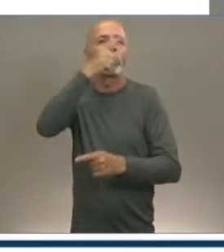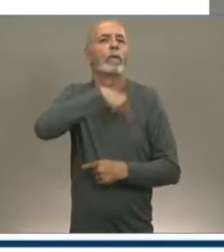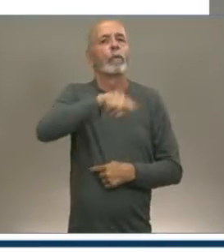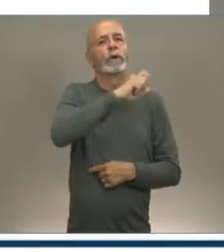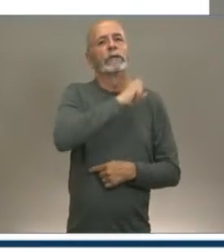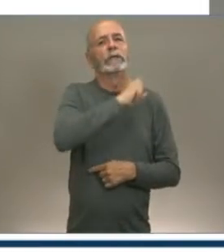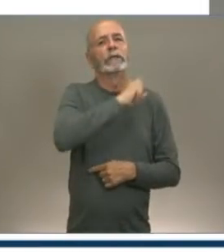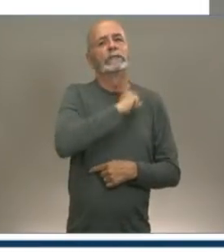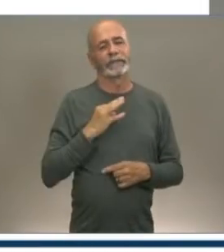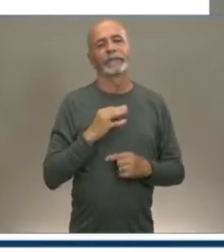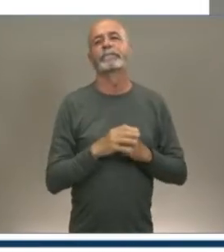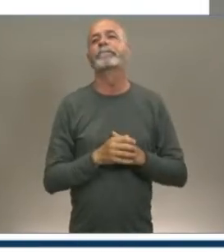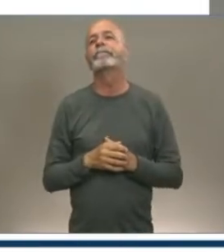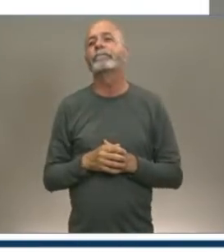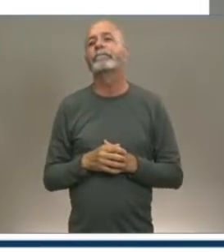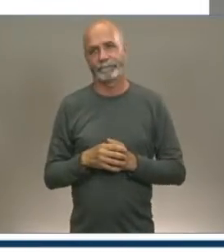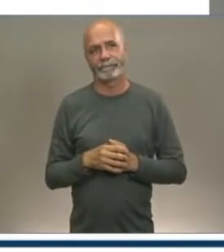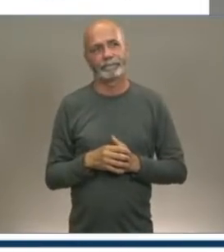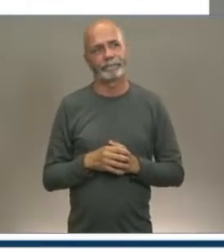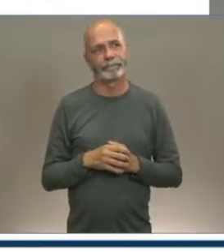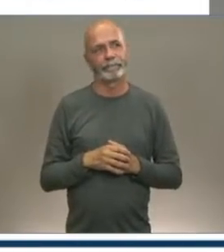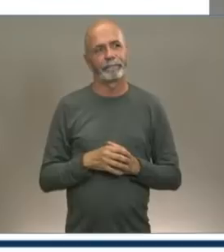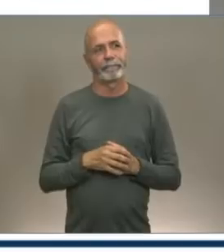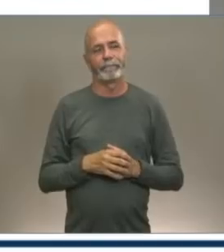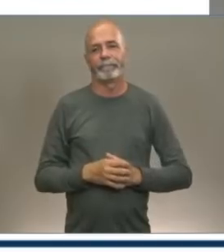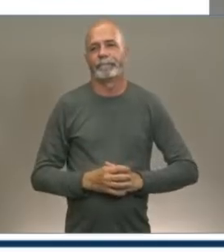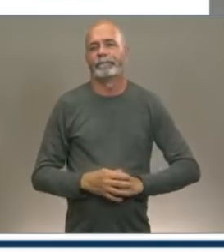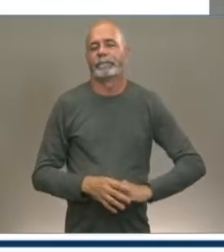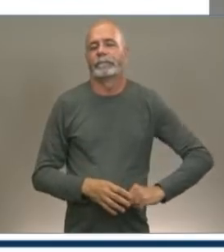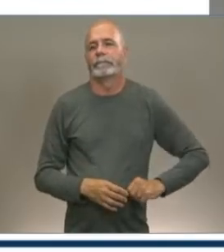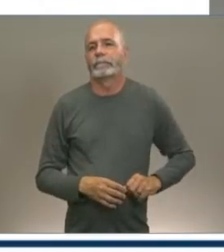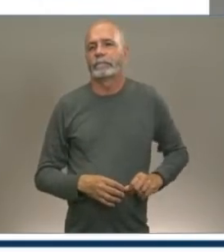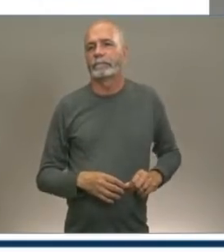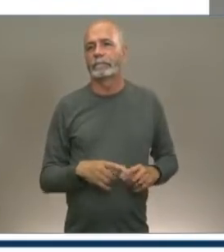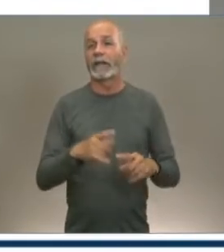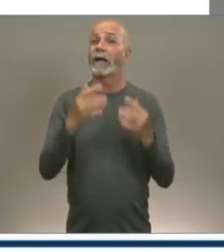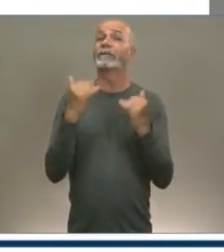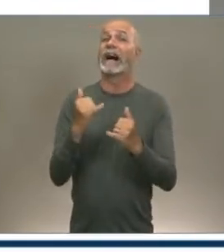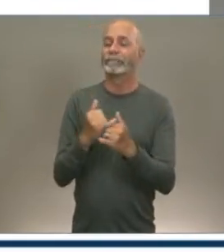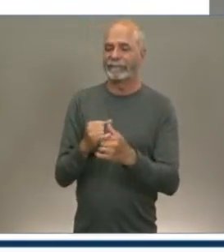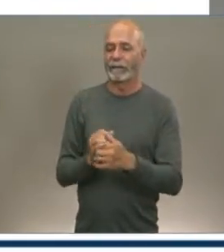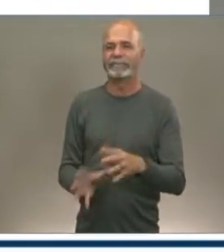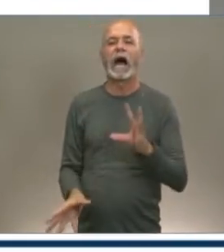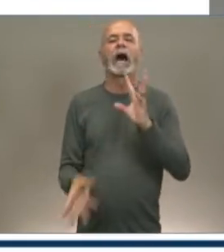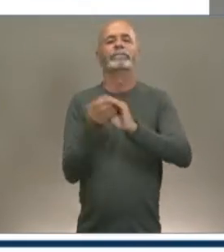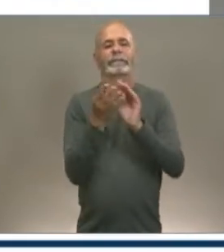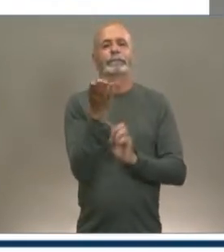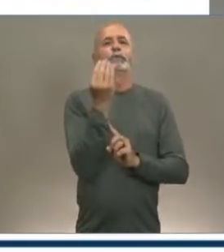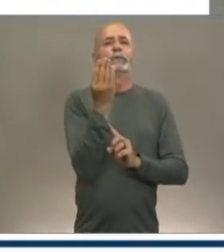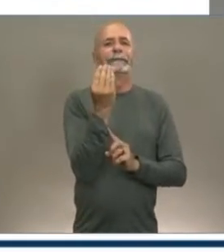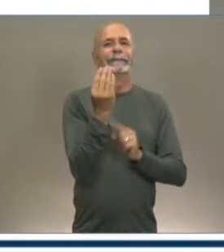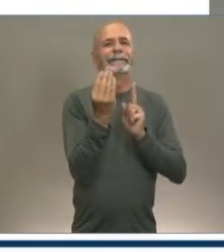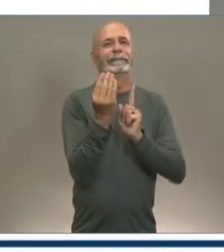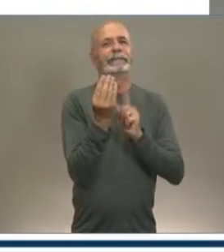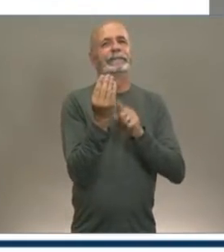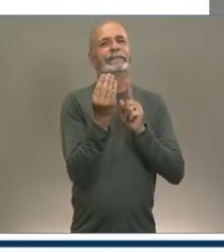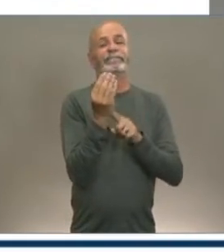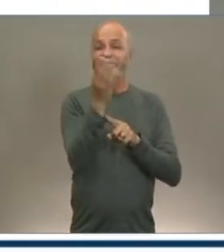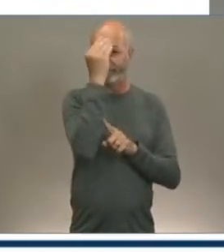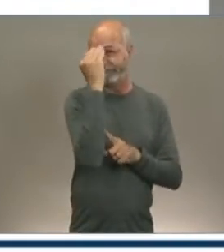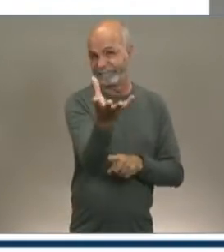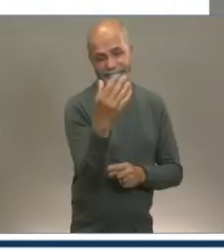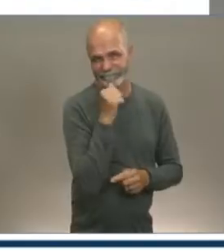staff. As the Premier said, we have 14 new cases today, and it's not surprising that we are still seeing new